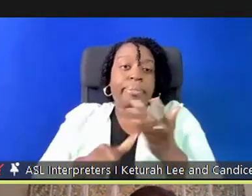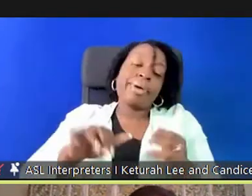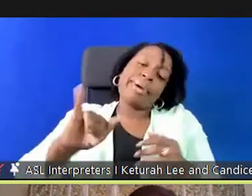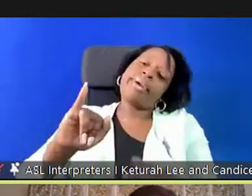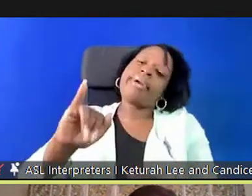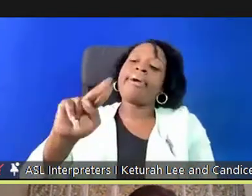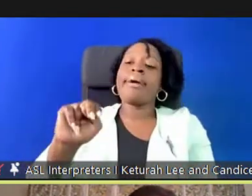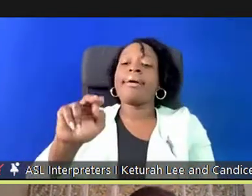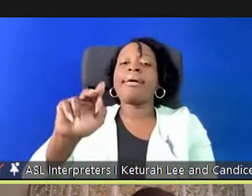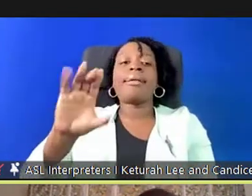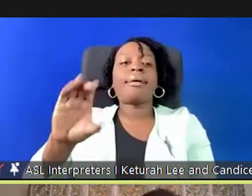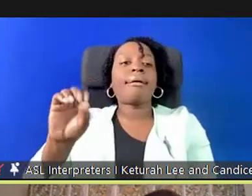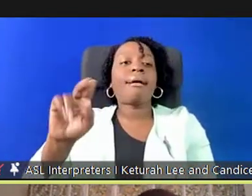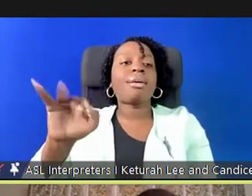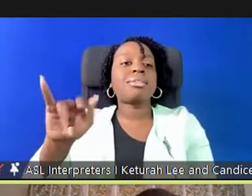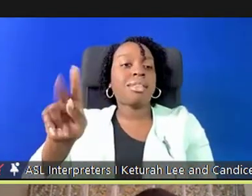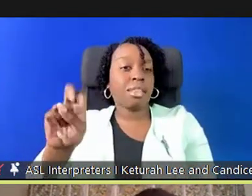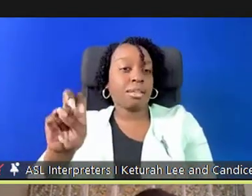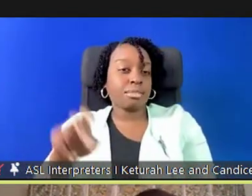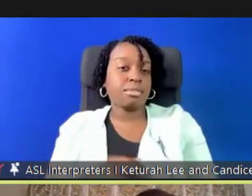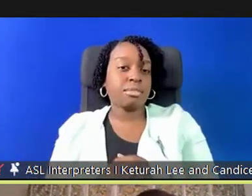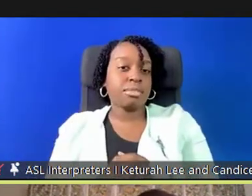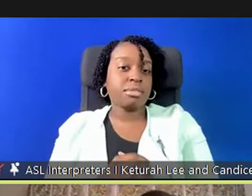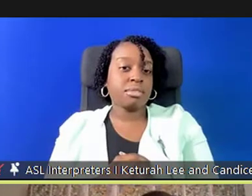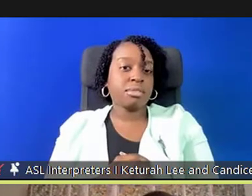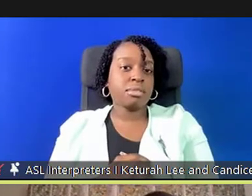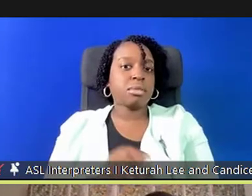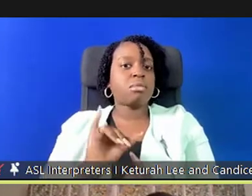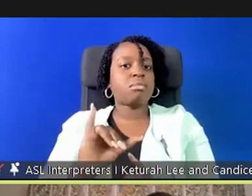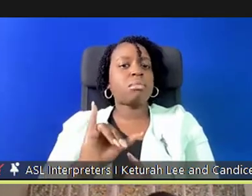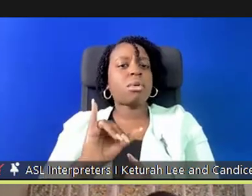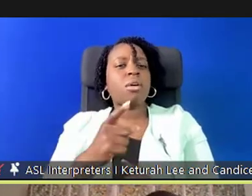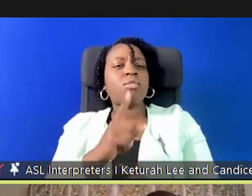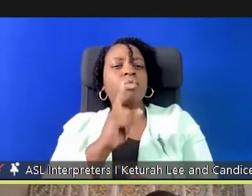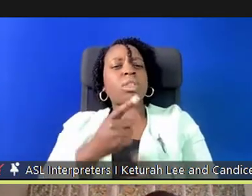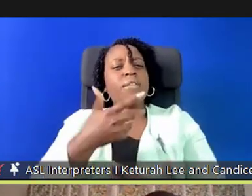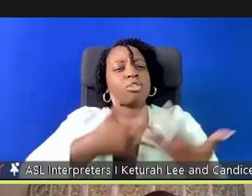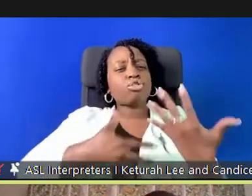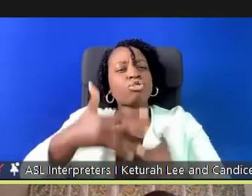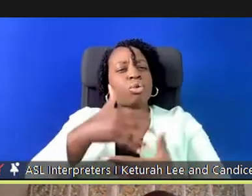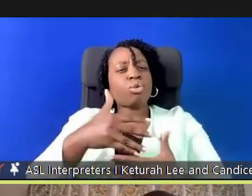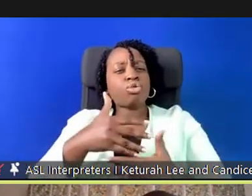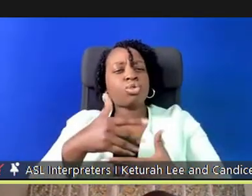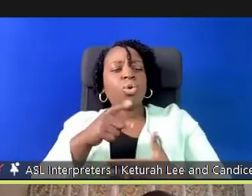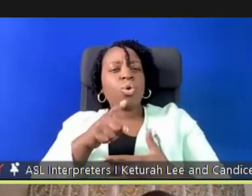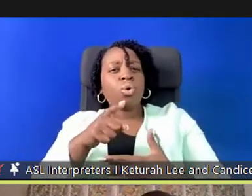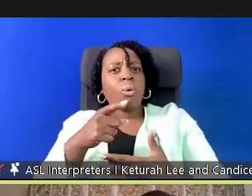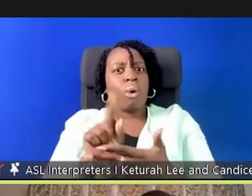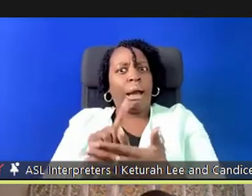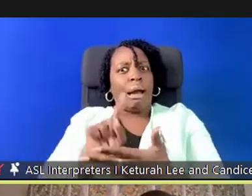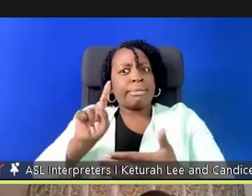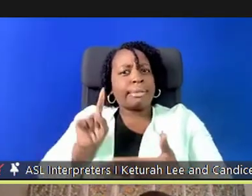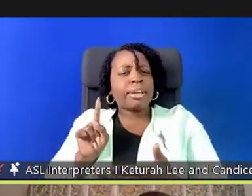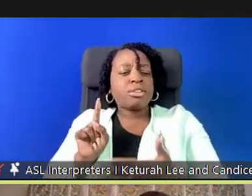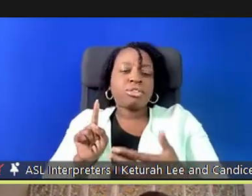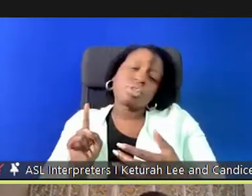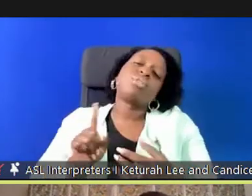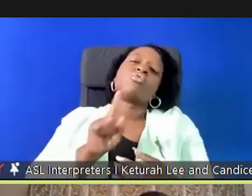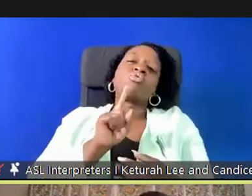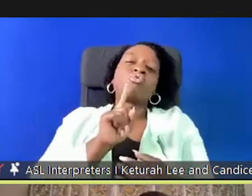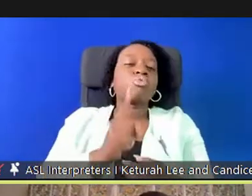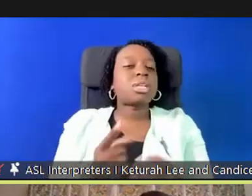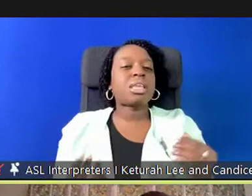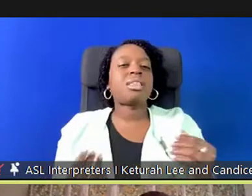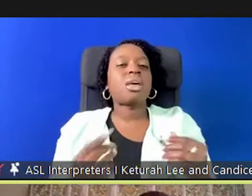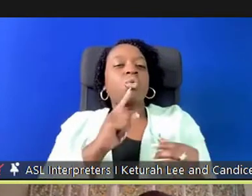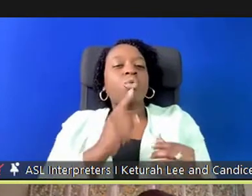For social isolation, there were fewer risk factors, but I want to draw your attention to a few risk factors